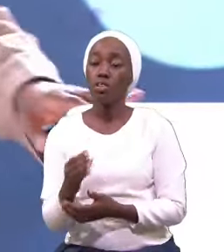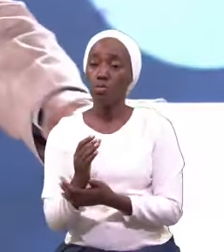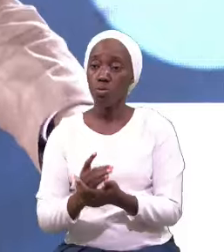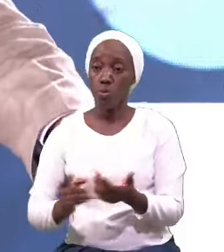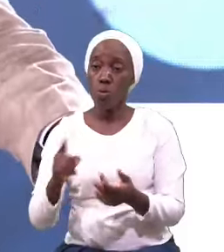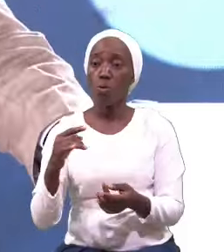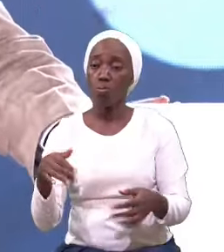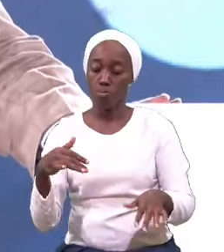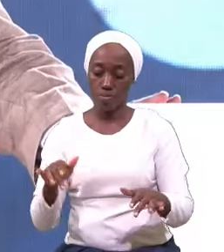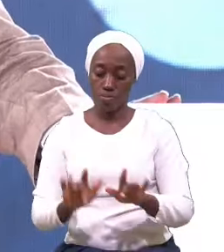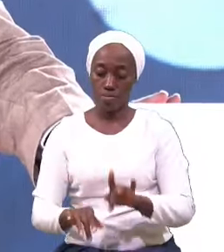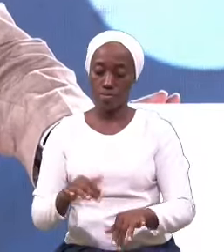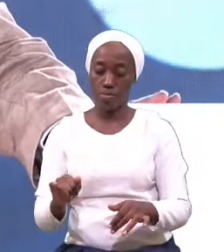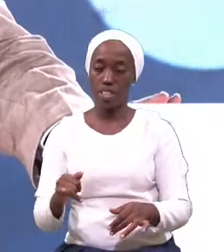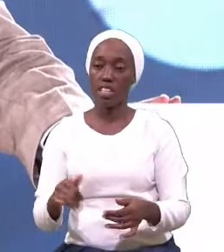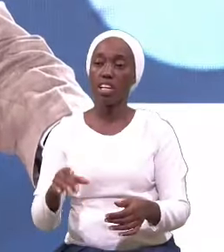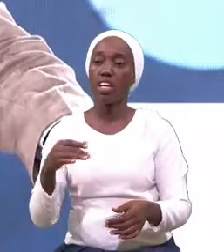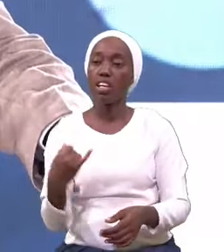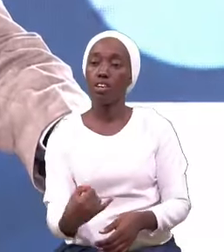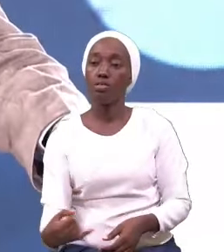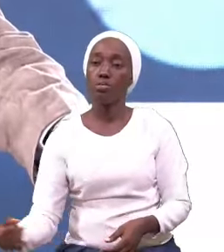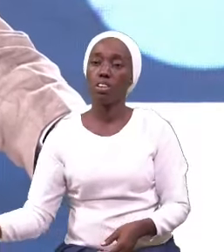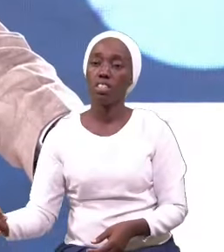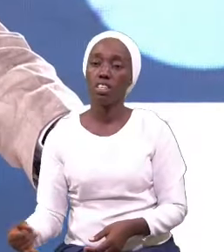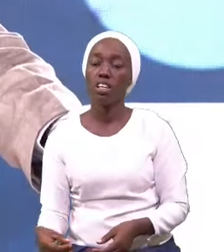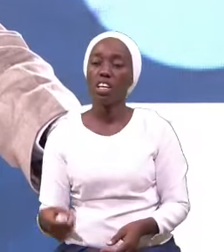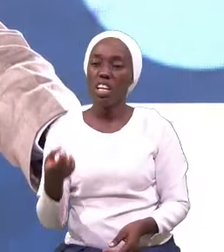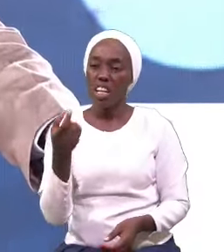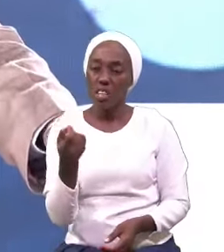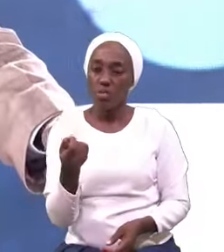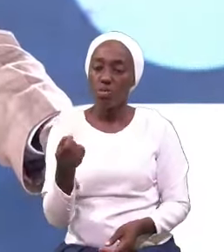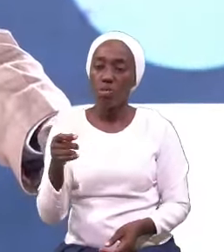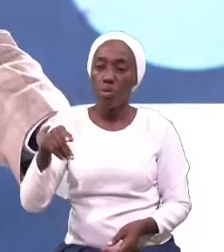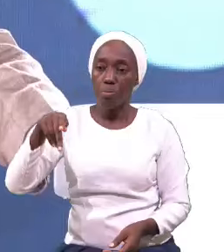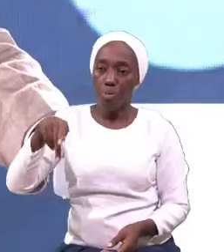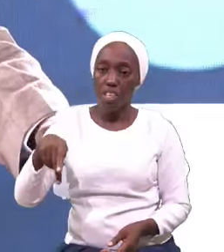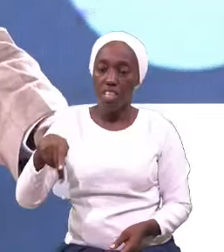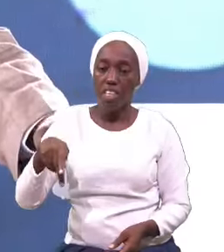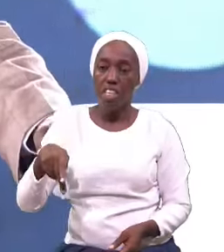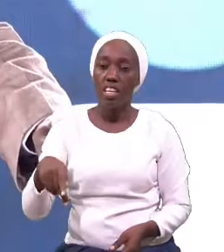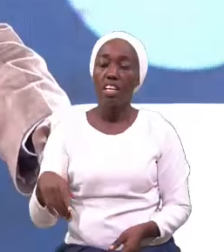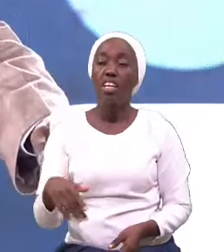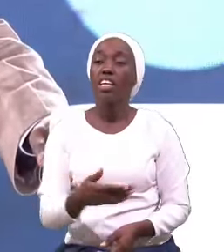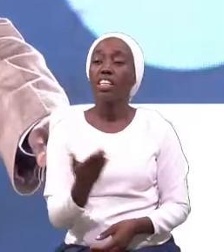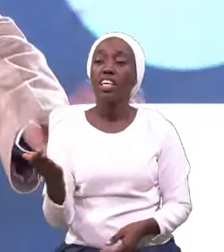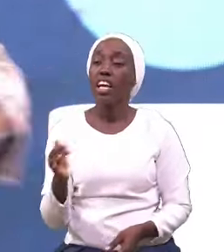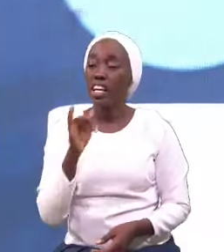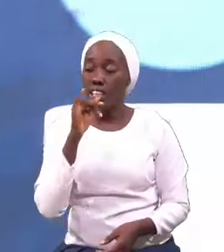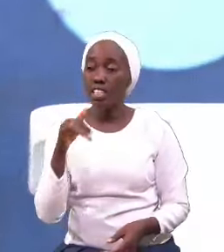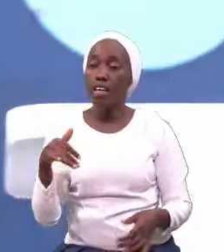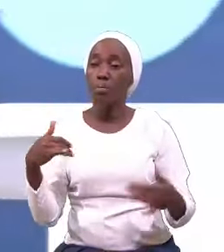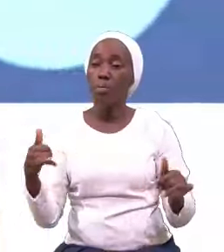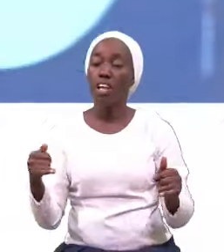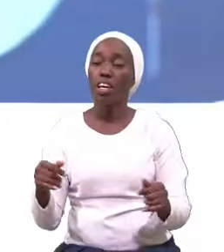There is playing, little p, There's playing capital P.